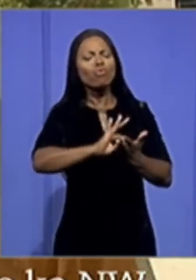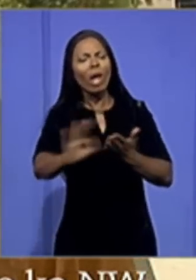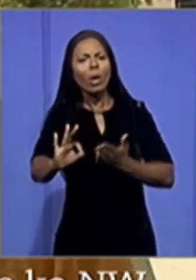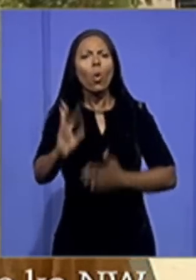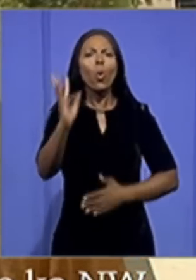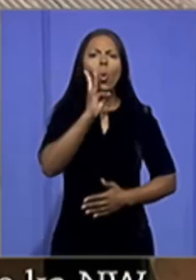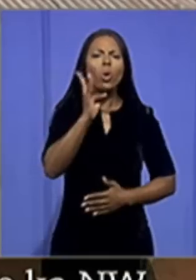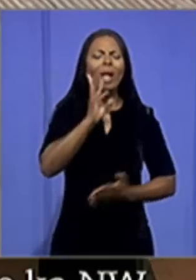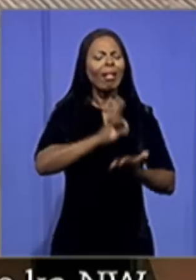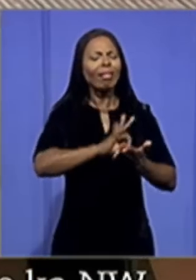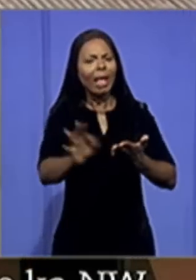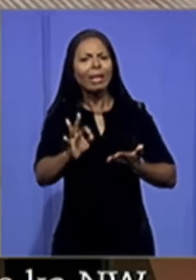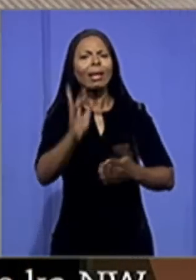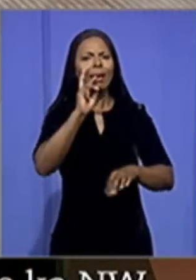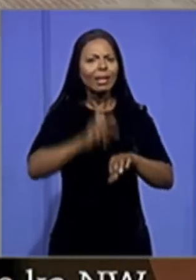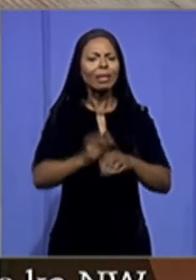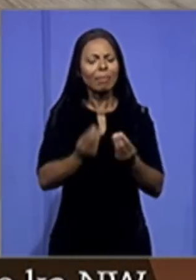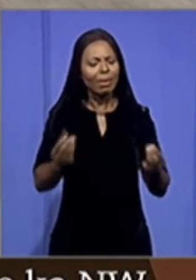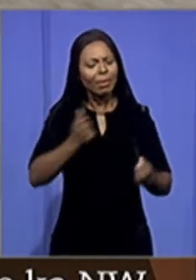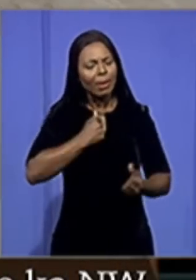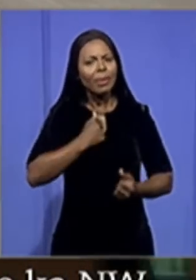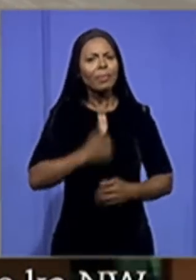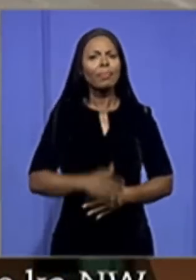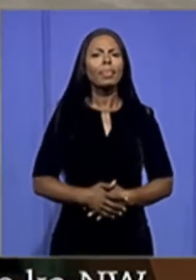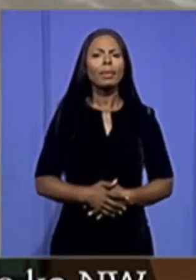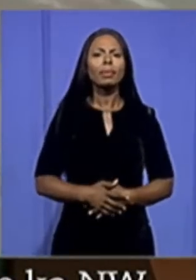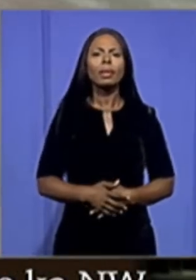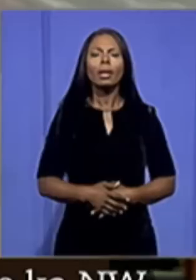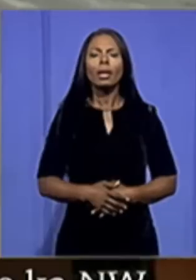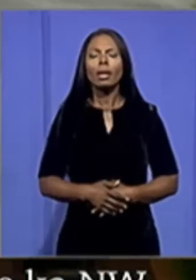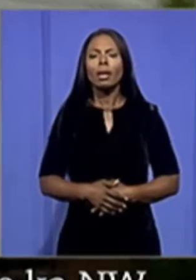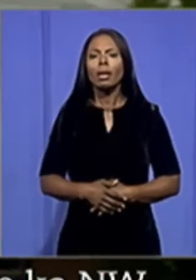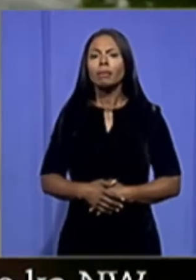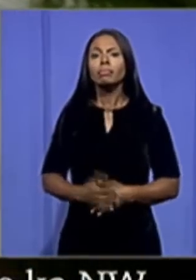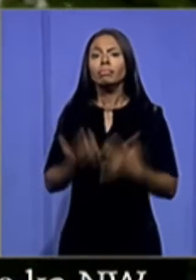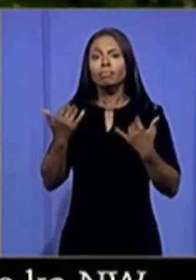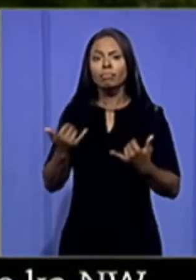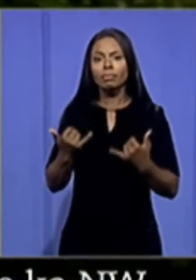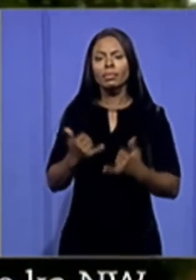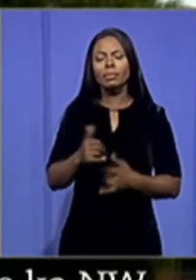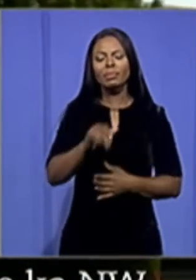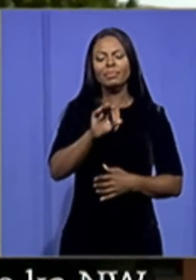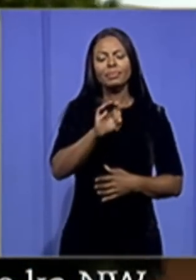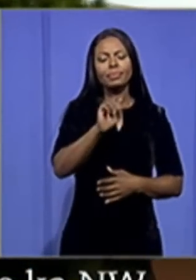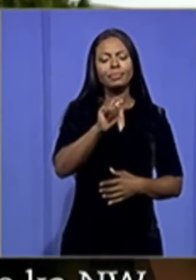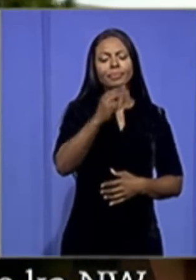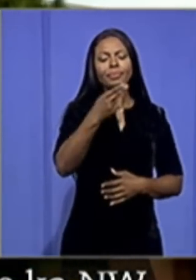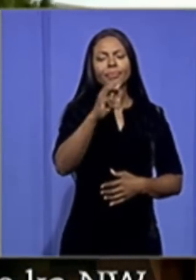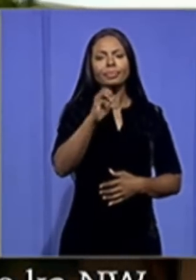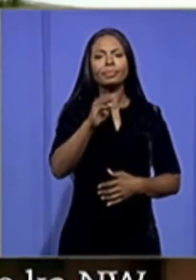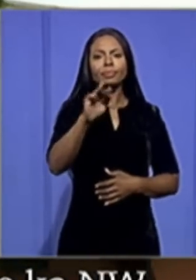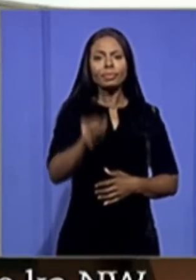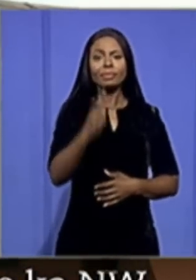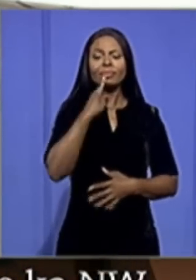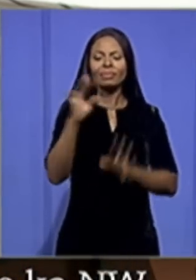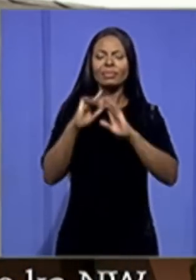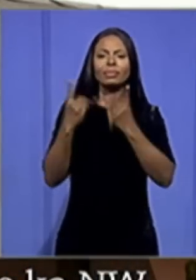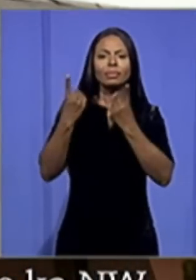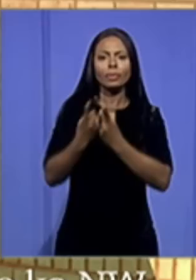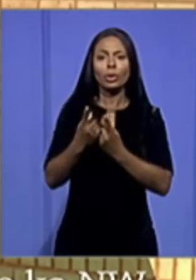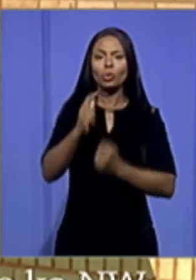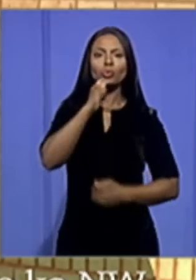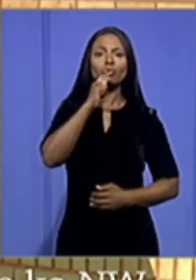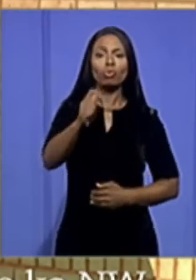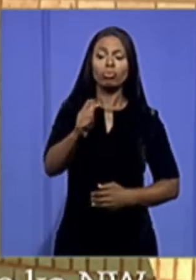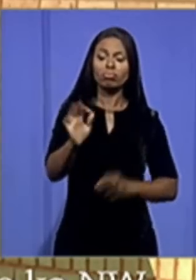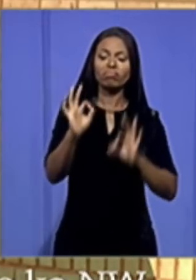a sekolo. Ka fa go jelengwe mokwaledi wa mokgatlo wa barutabana mo profenseng e leng Elstemba a re lefapha ga le dire go tlala seatla